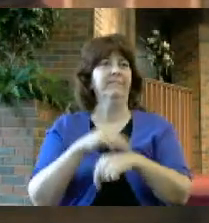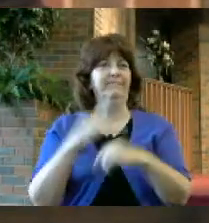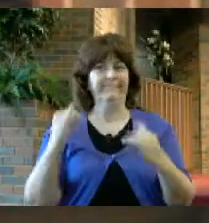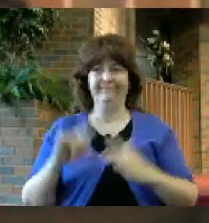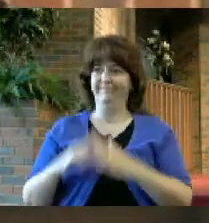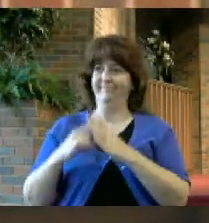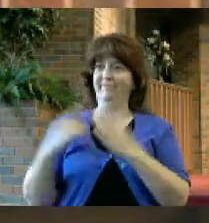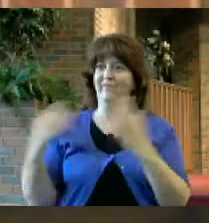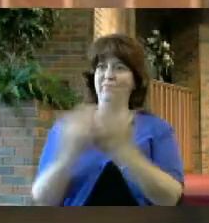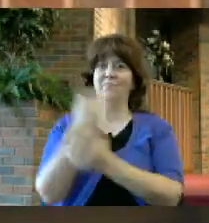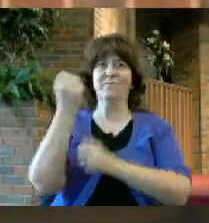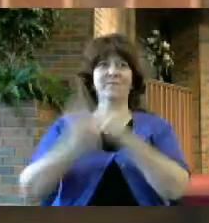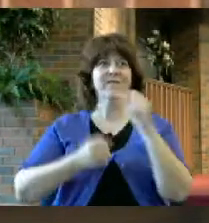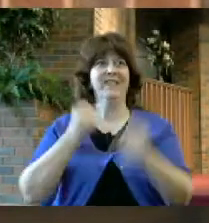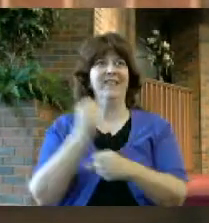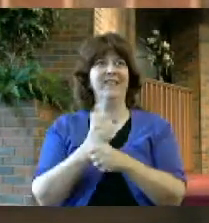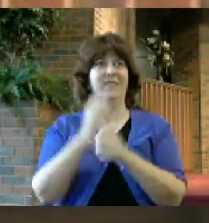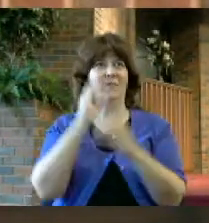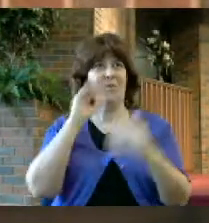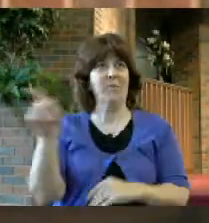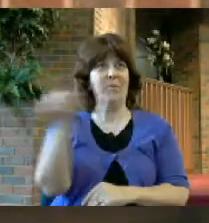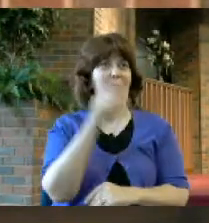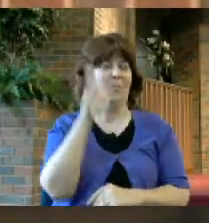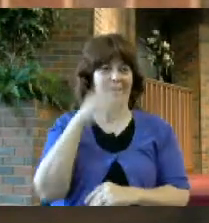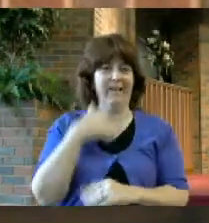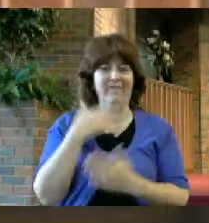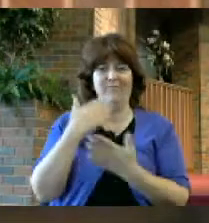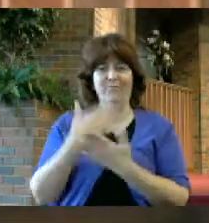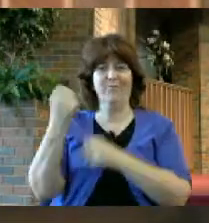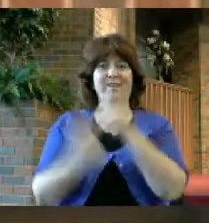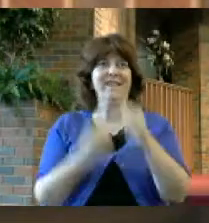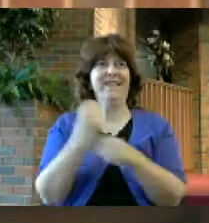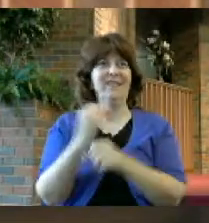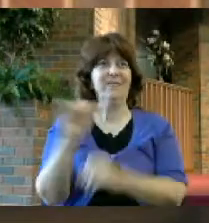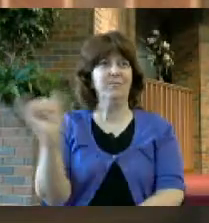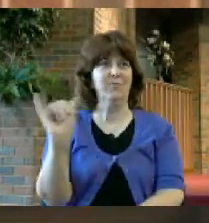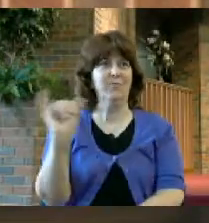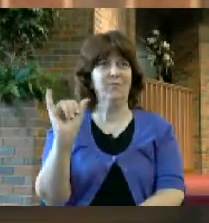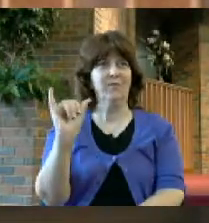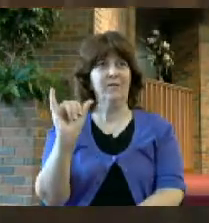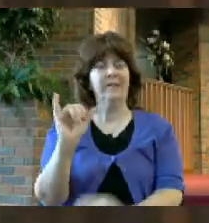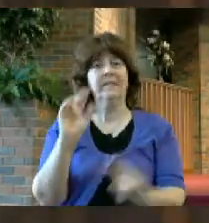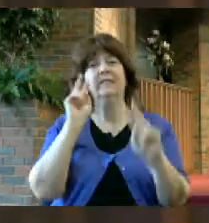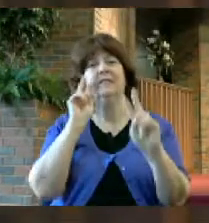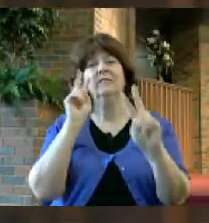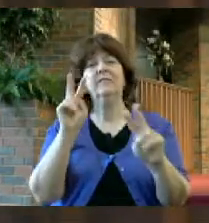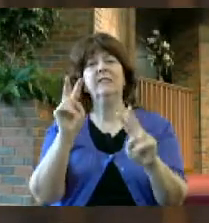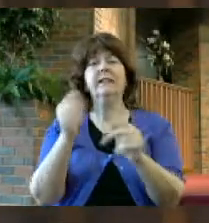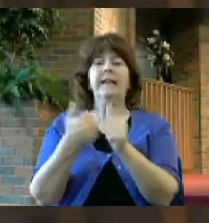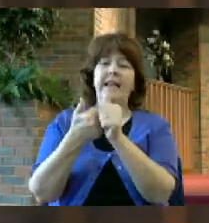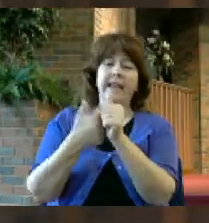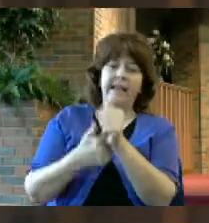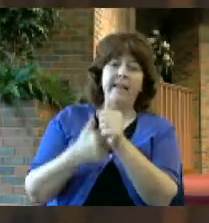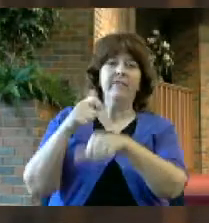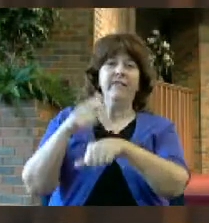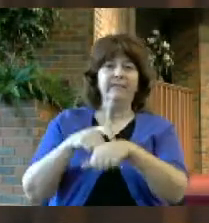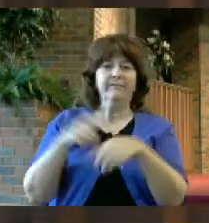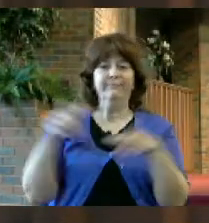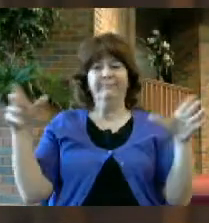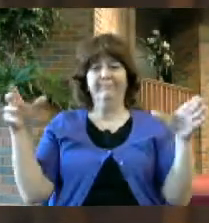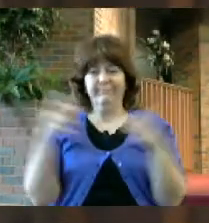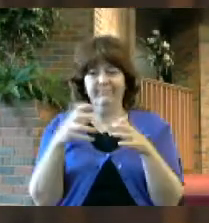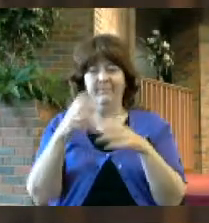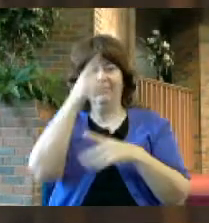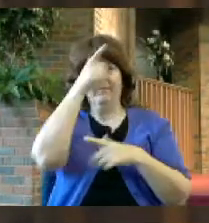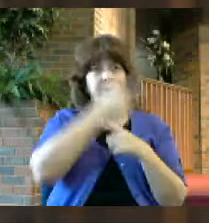year for you. We look forward to the opportunity every service, the gathering with our brothers and sisters in Christ. This morning is